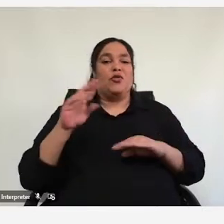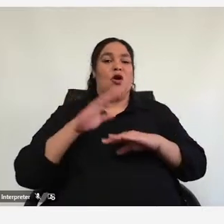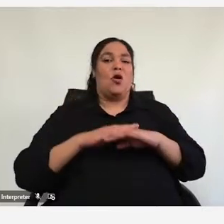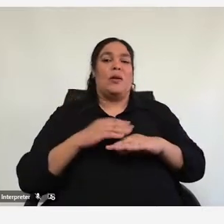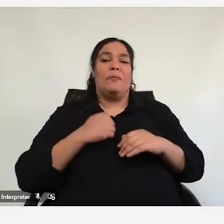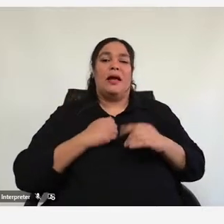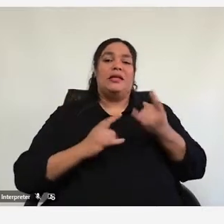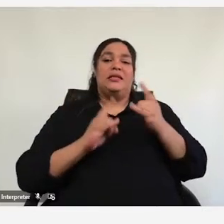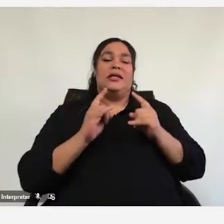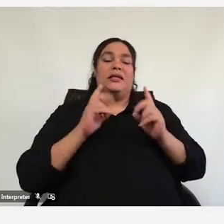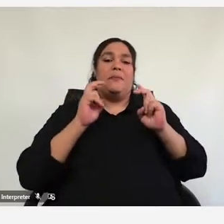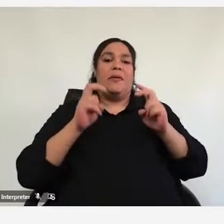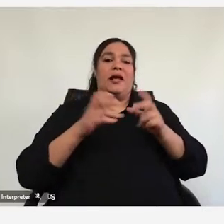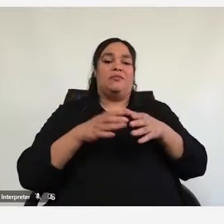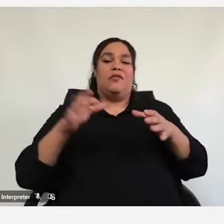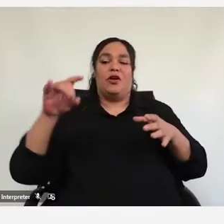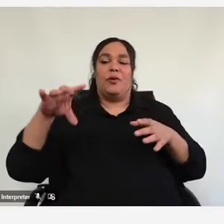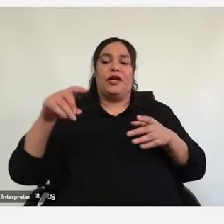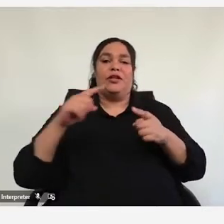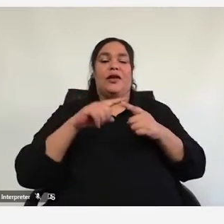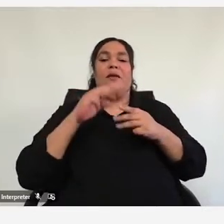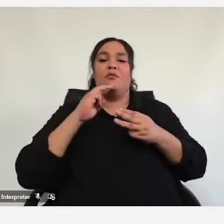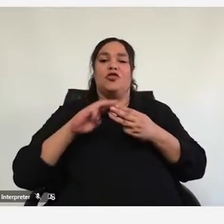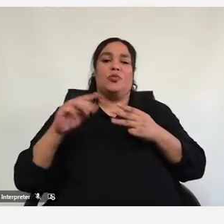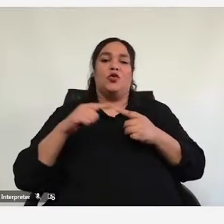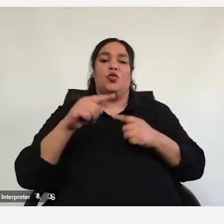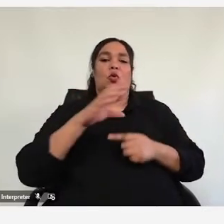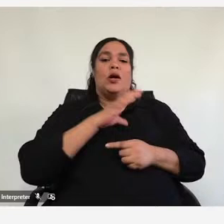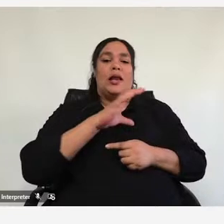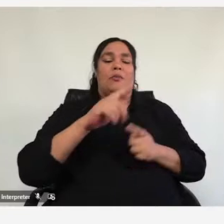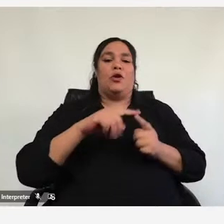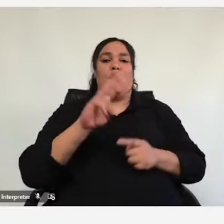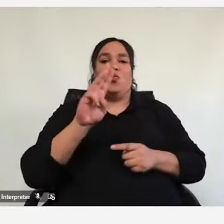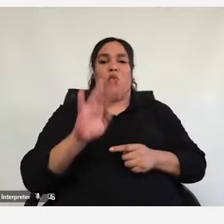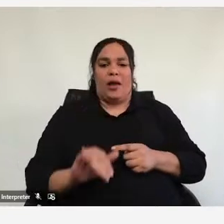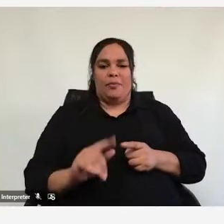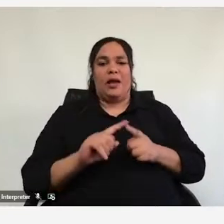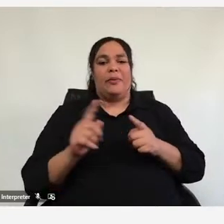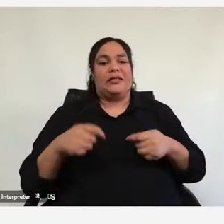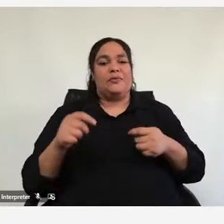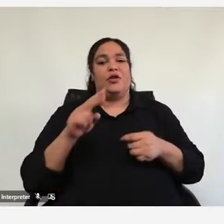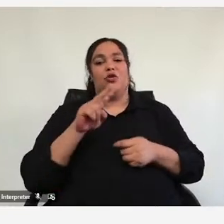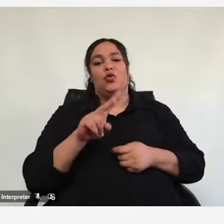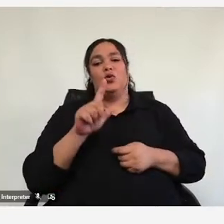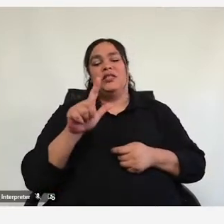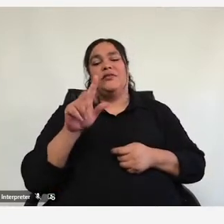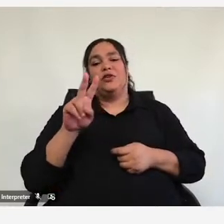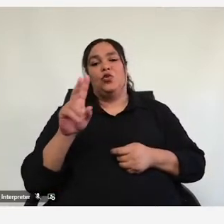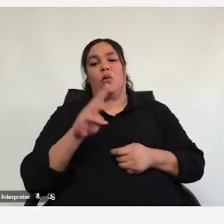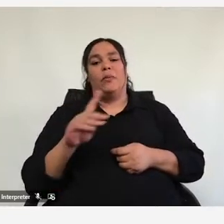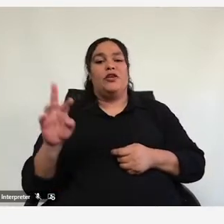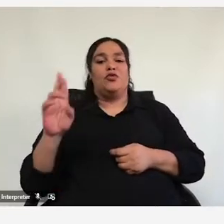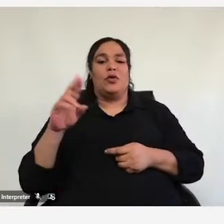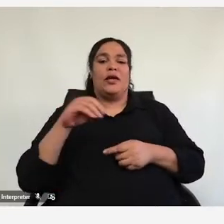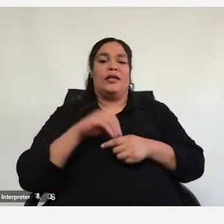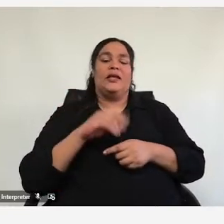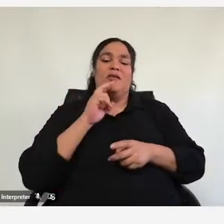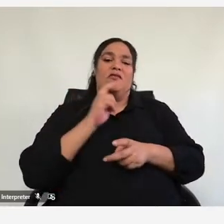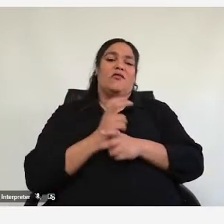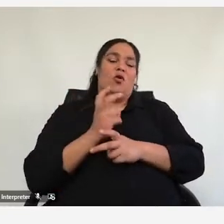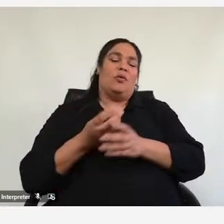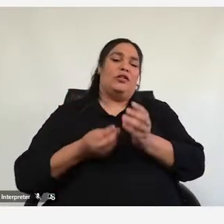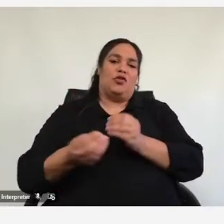City bus route expansion from Khayelitsha and Mitchells Plain to Claremont and Wynberg. It is spending 272 million rand in informal